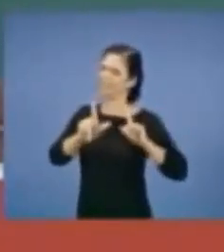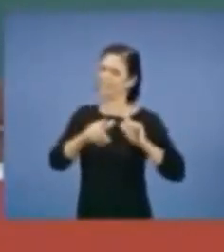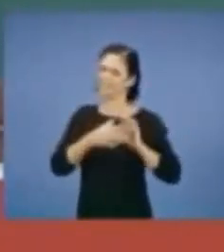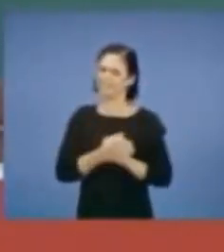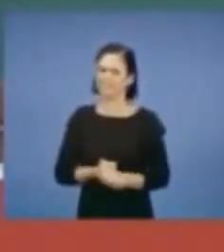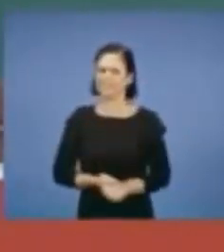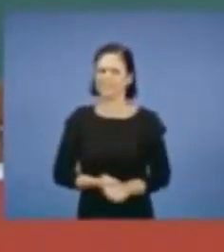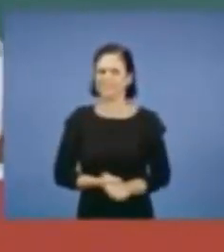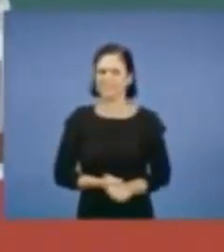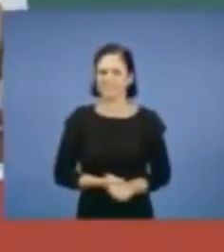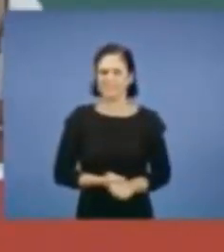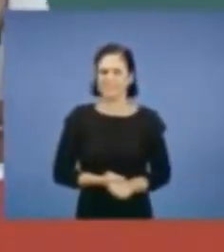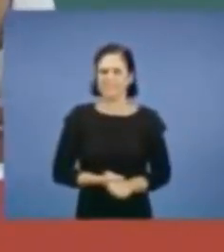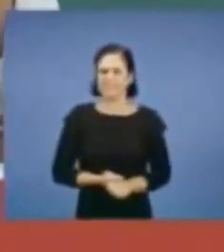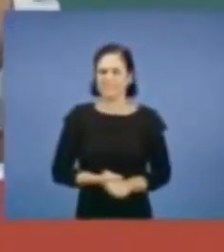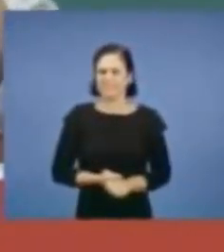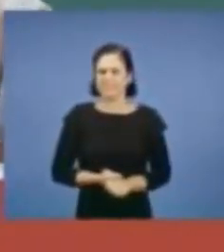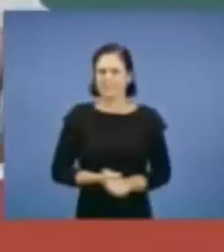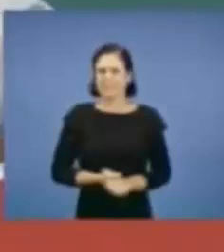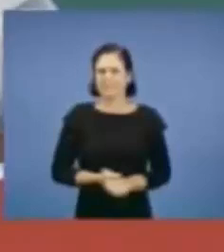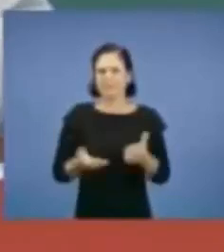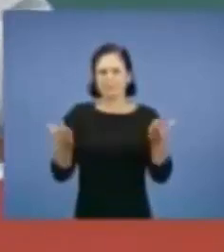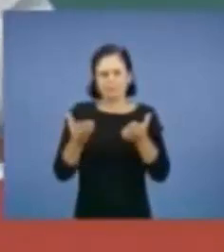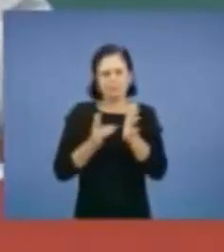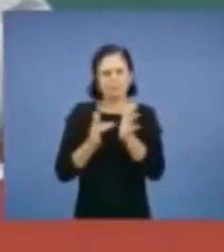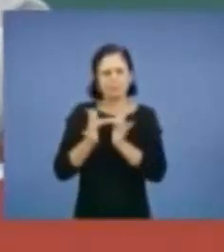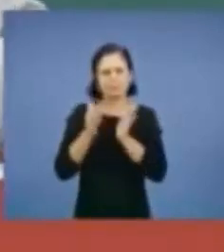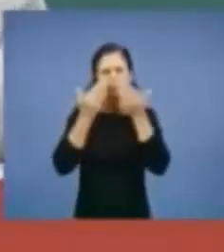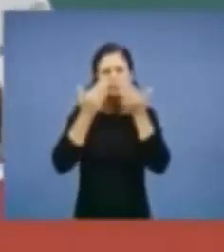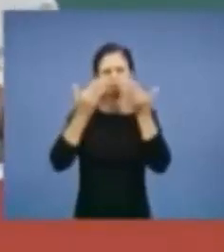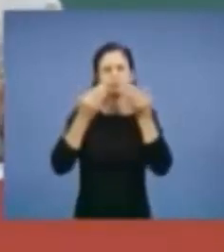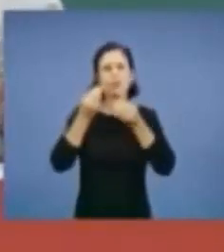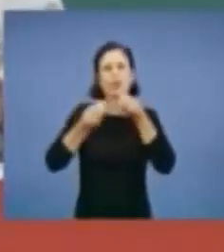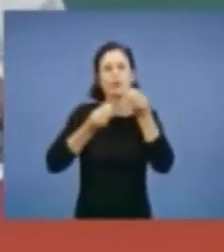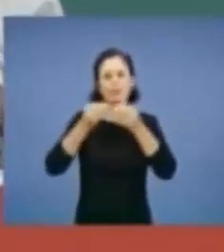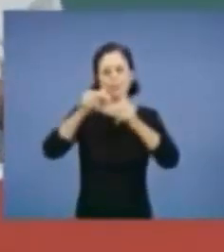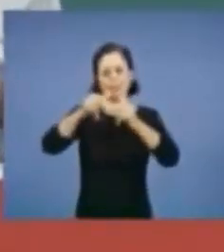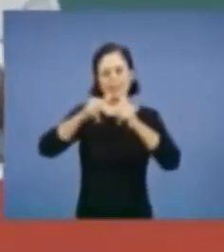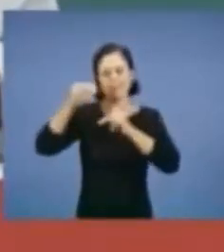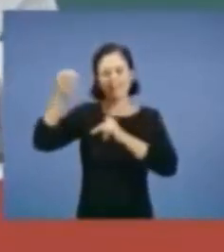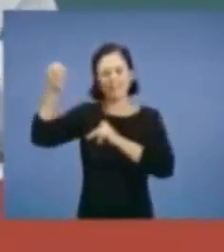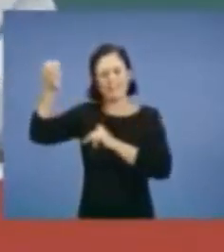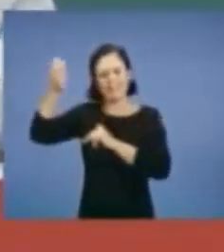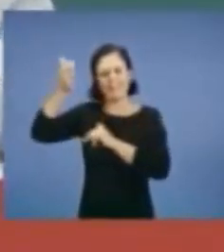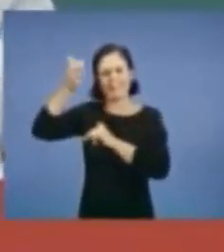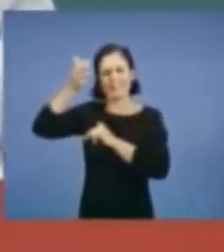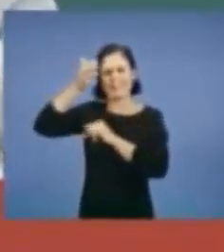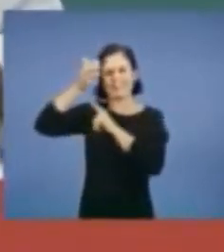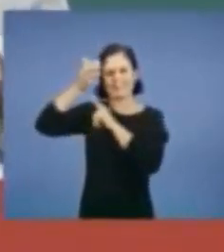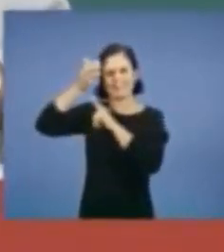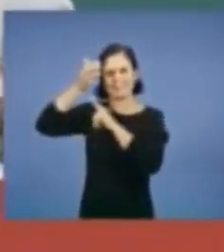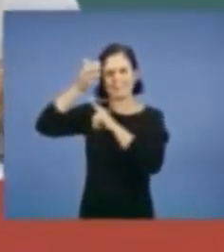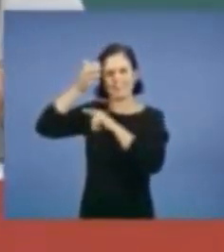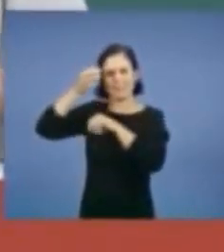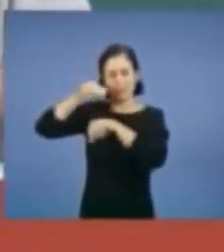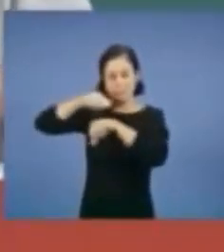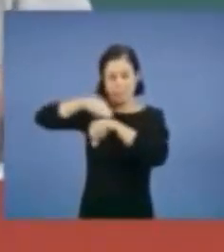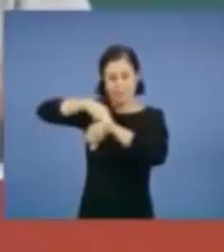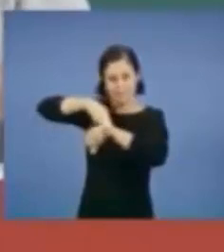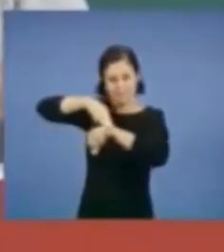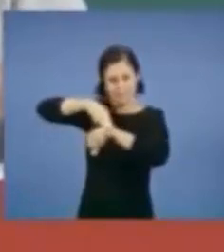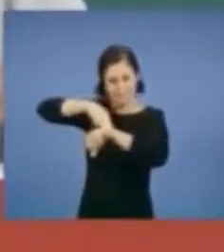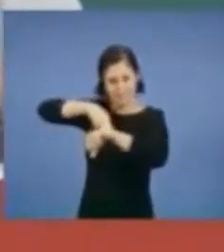presents himself is now through the revelation. And he gives